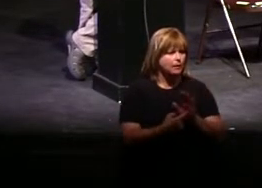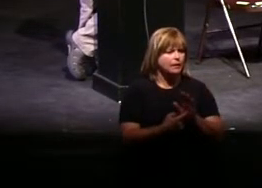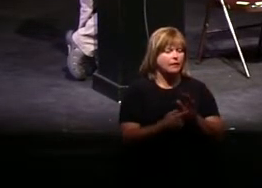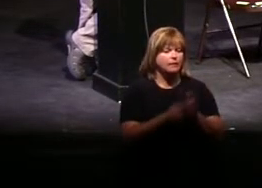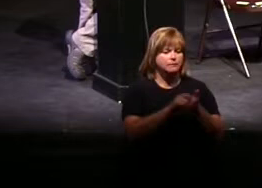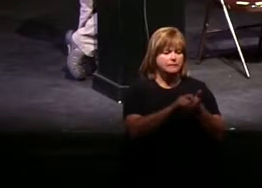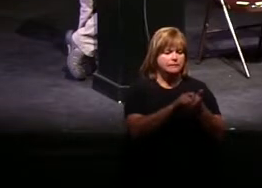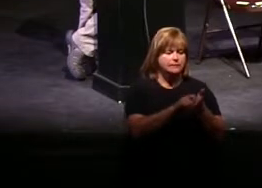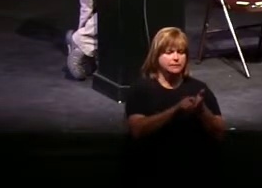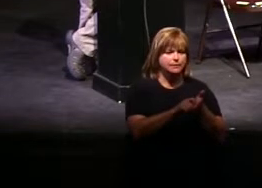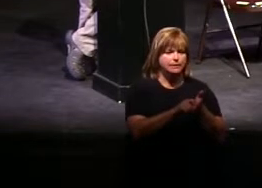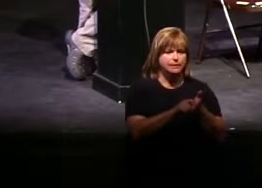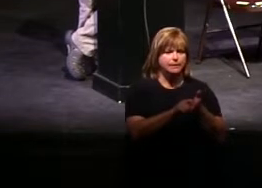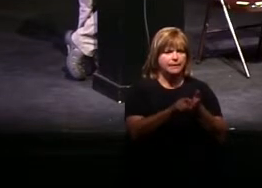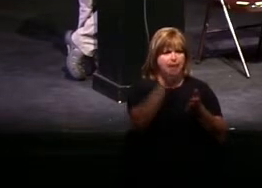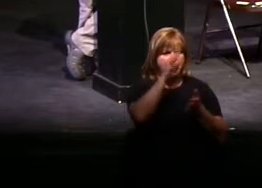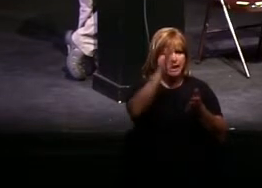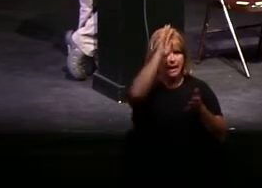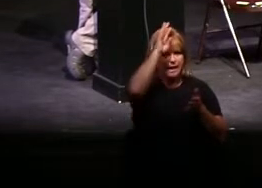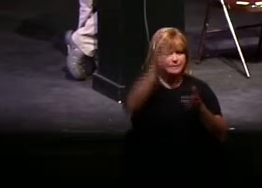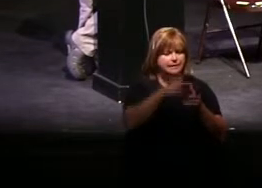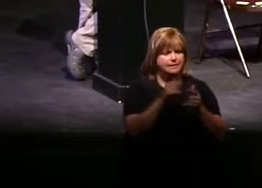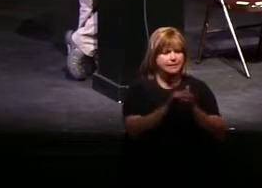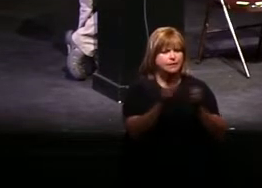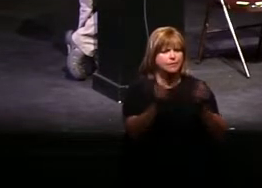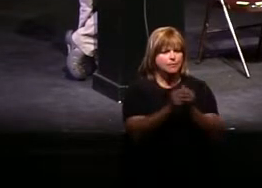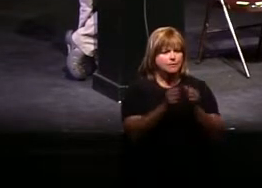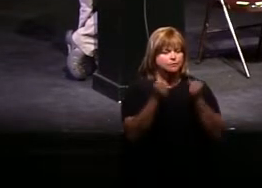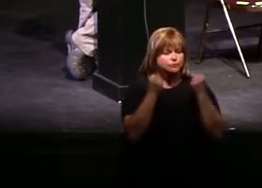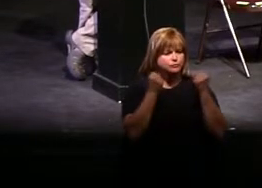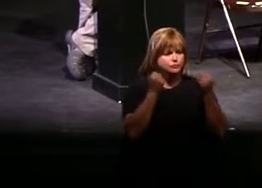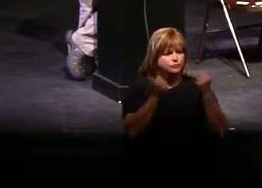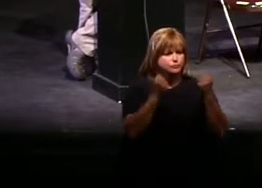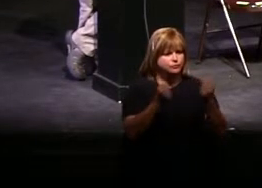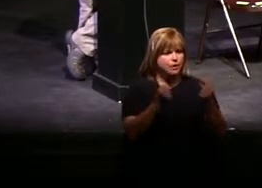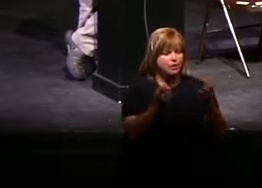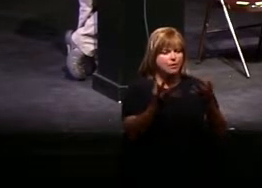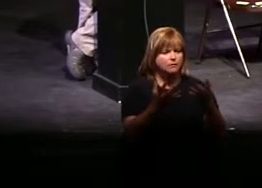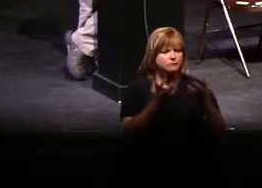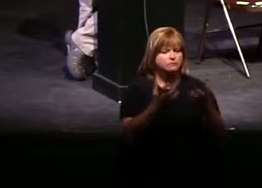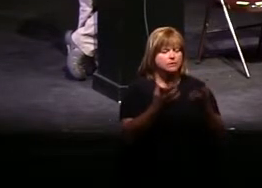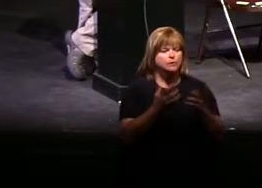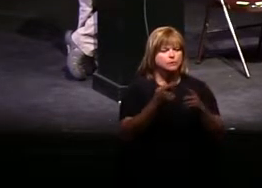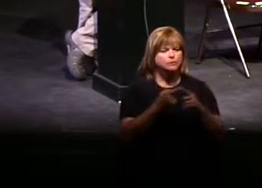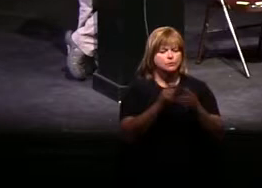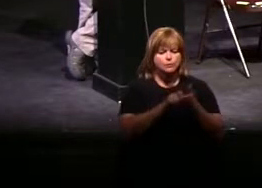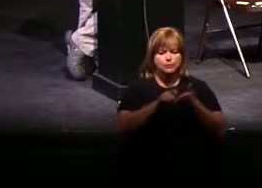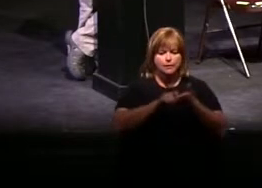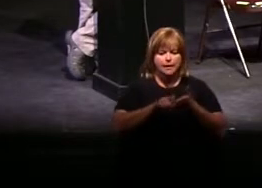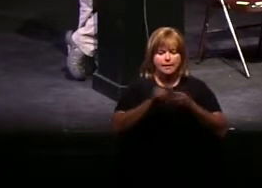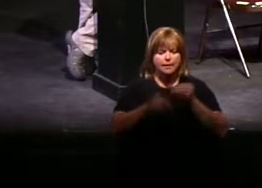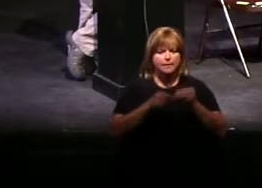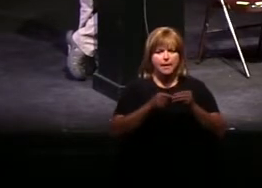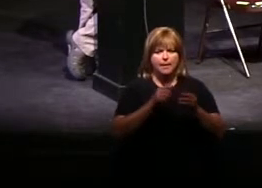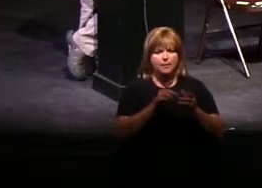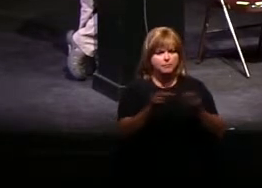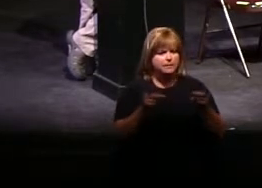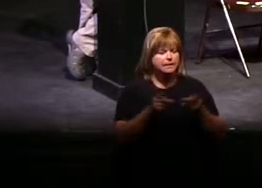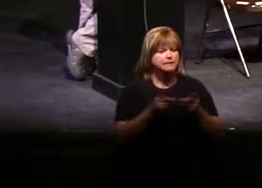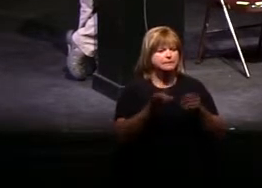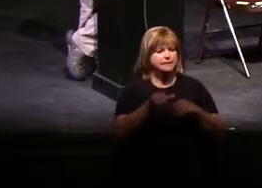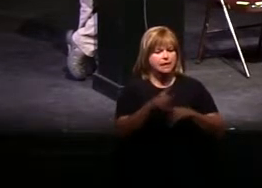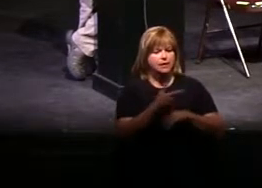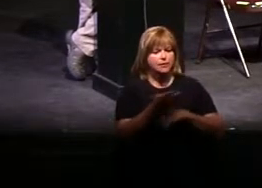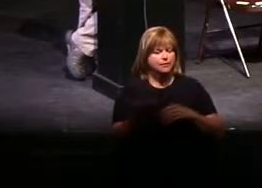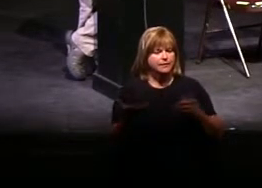lions, and especially those with strong inclinations to write about place and about other aspects of the natural